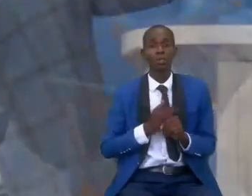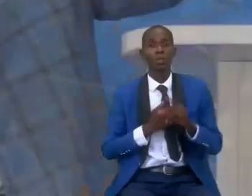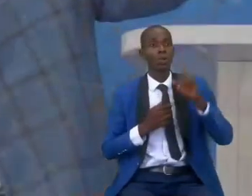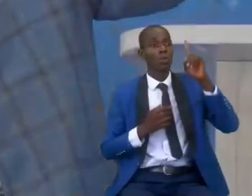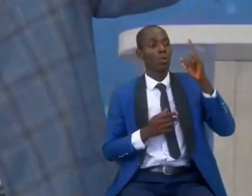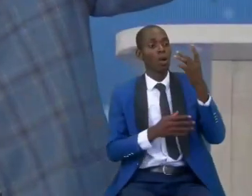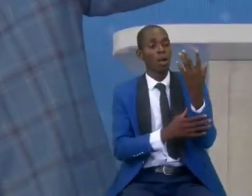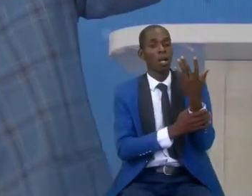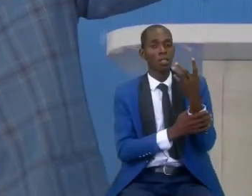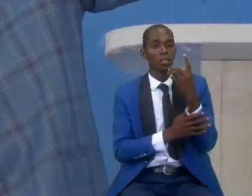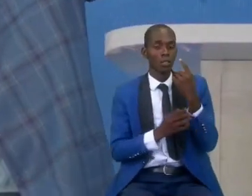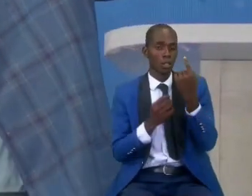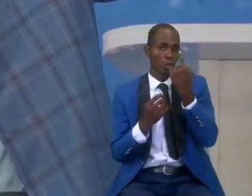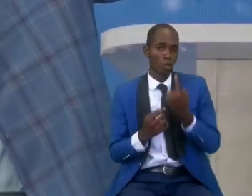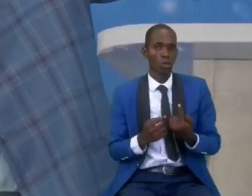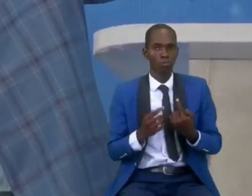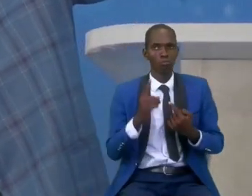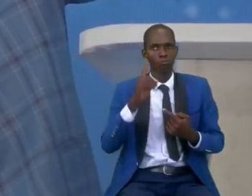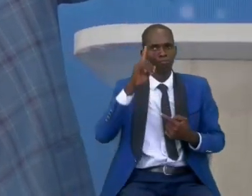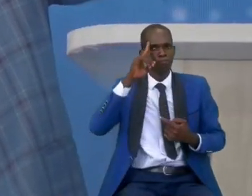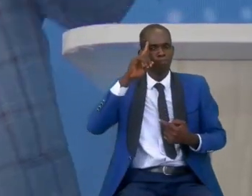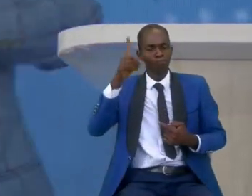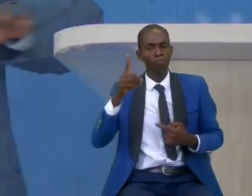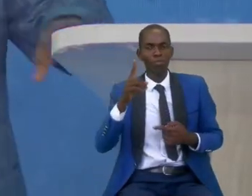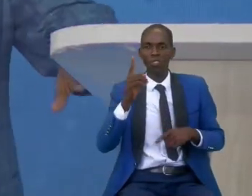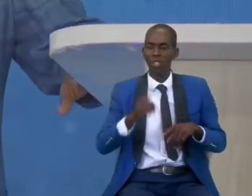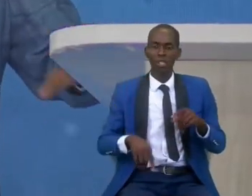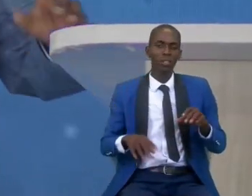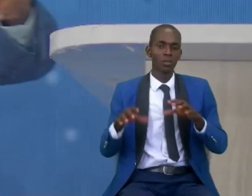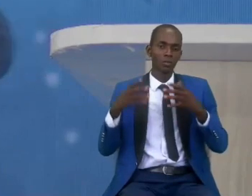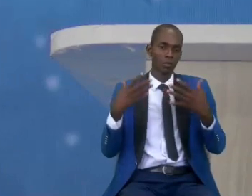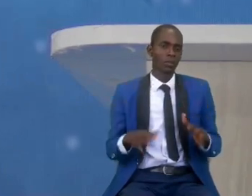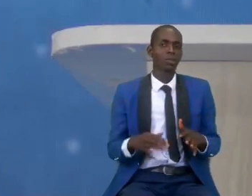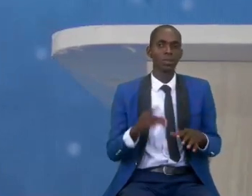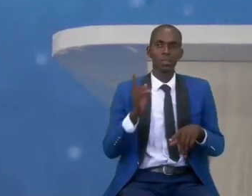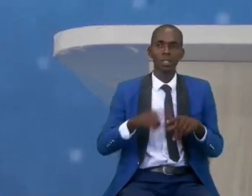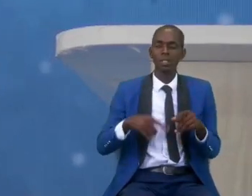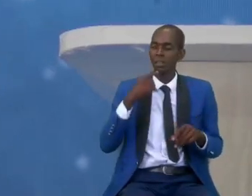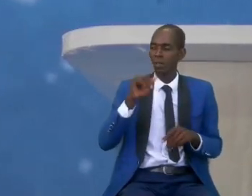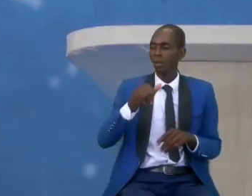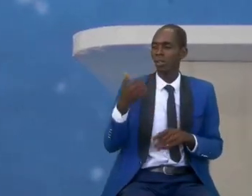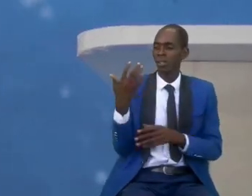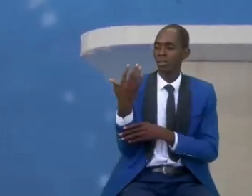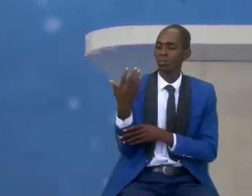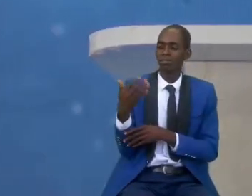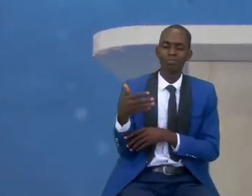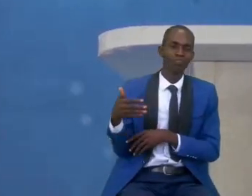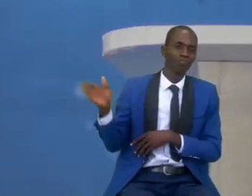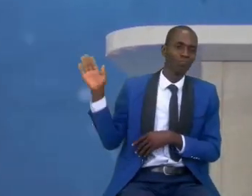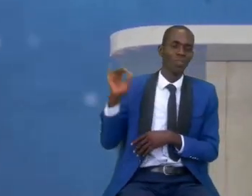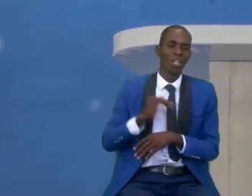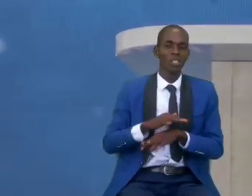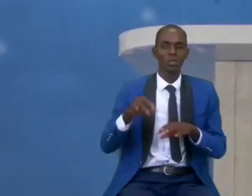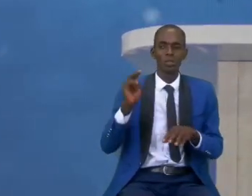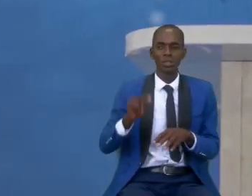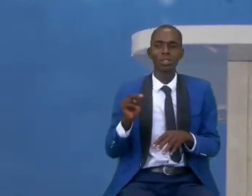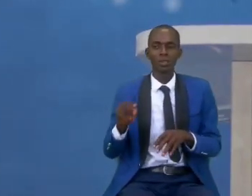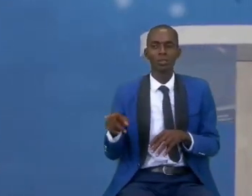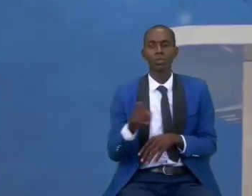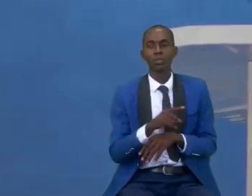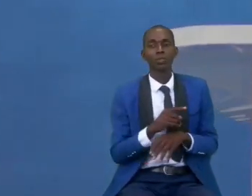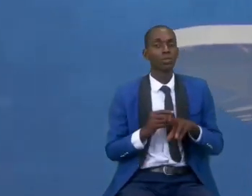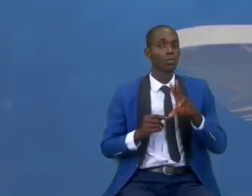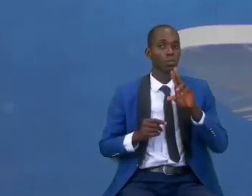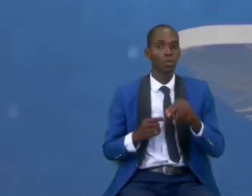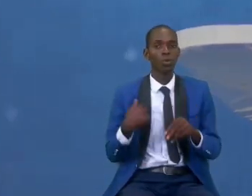the other hand, go to pieces, I don't need you. We're made for cooperation. We cannot walk straight